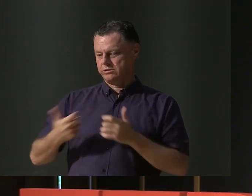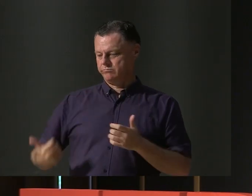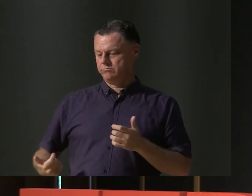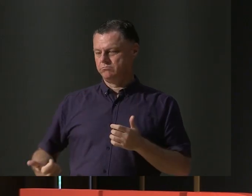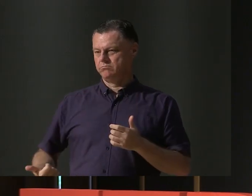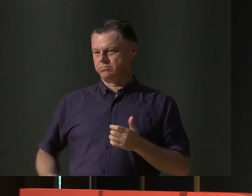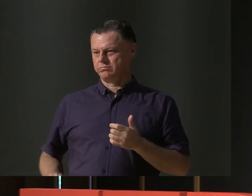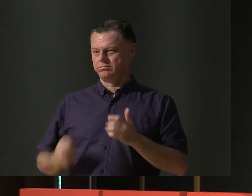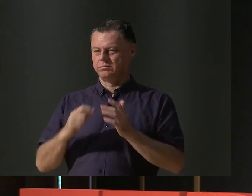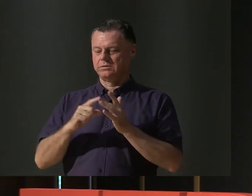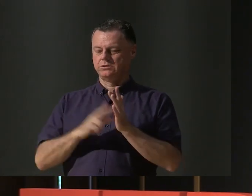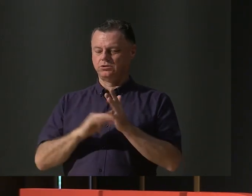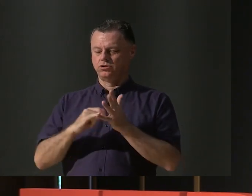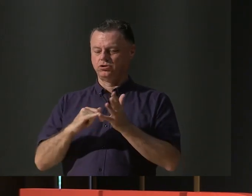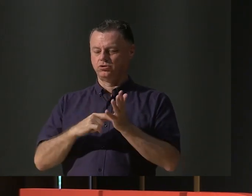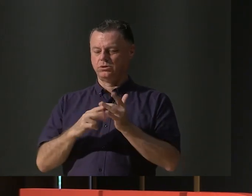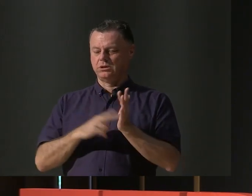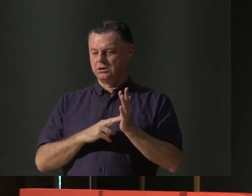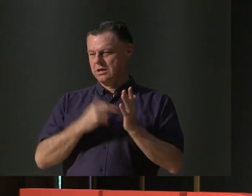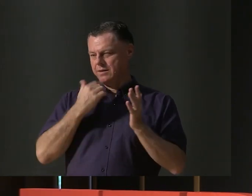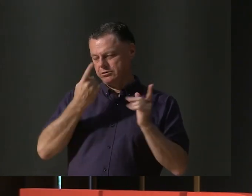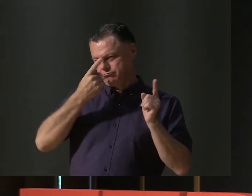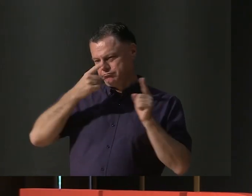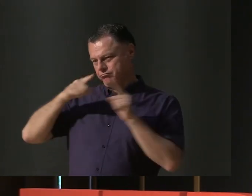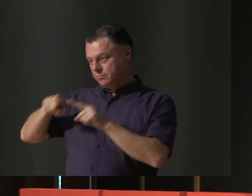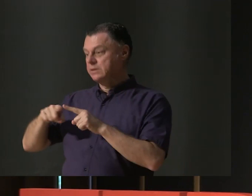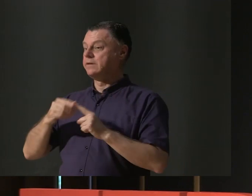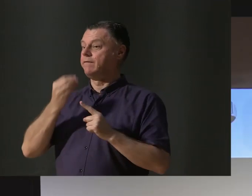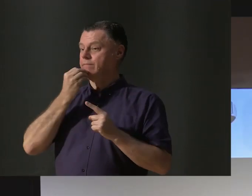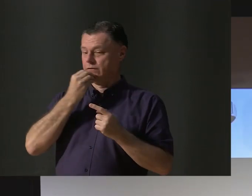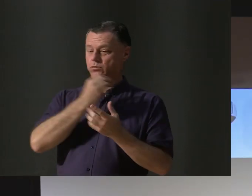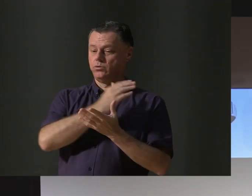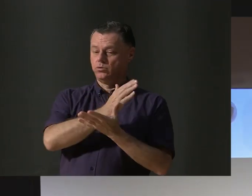has to do with all kinds of foods, not just the sugary ones.